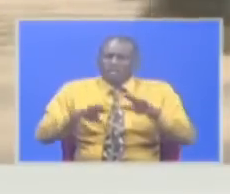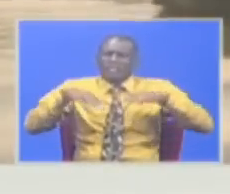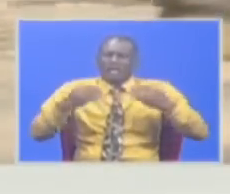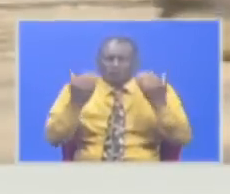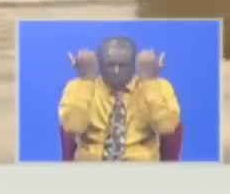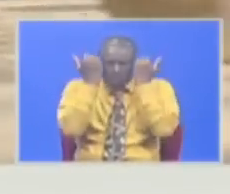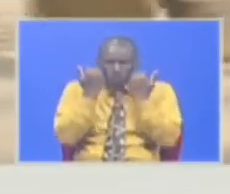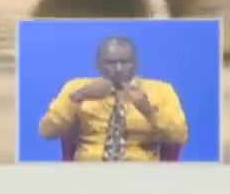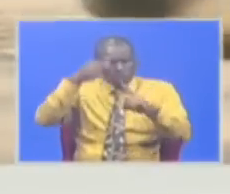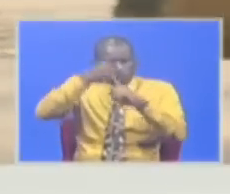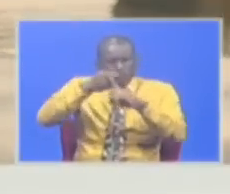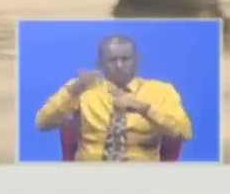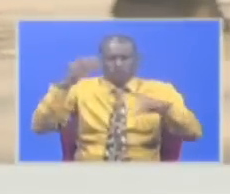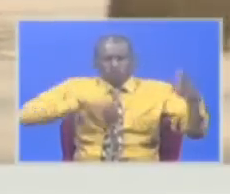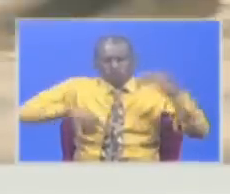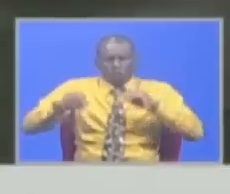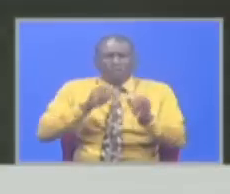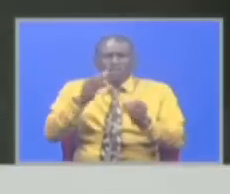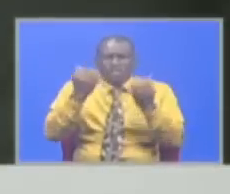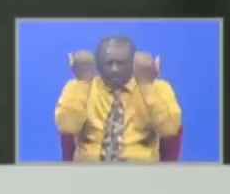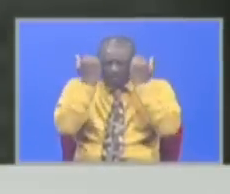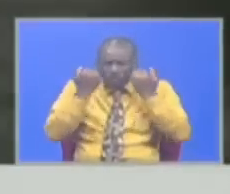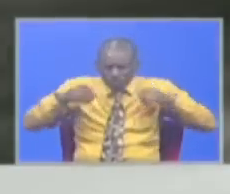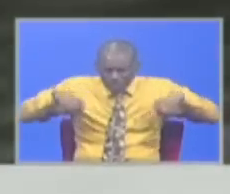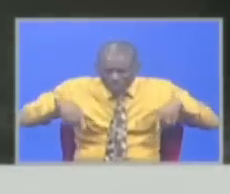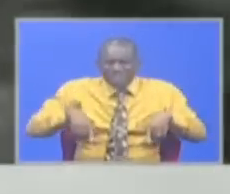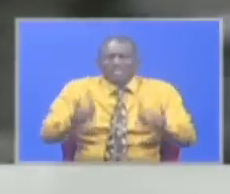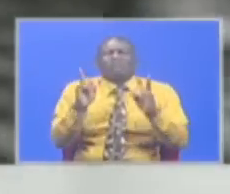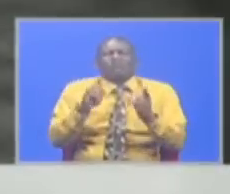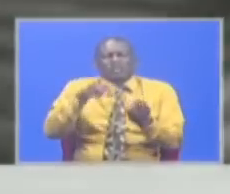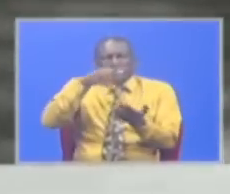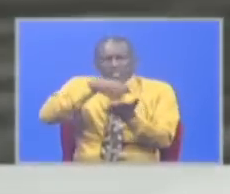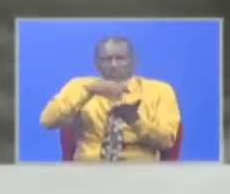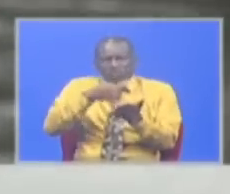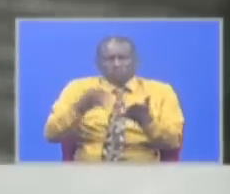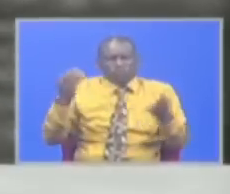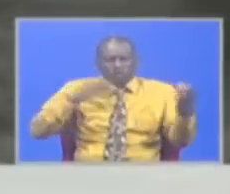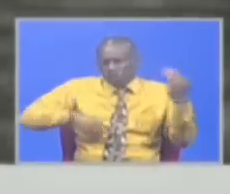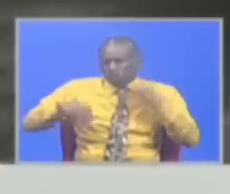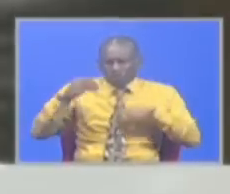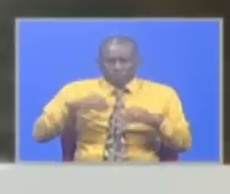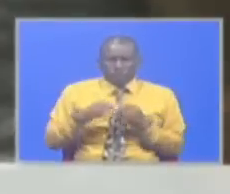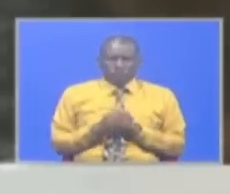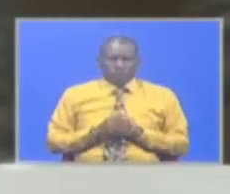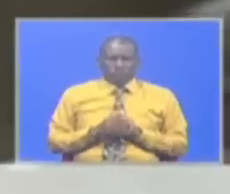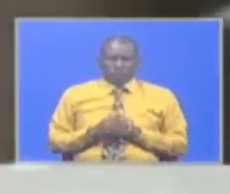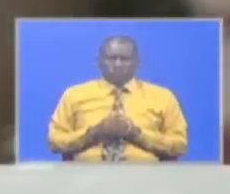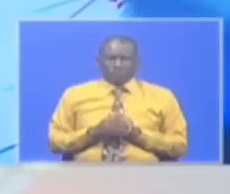fight graft if the judiciary itself is a victim of graft.